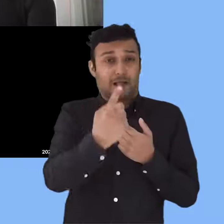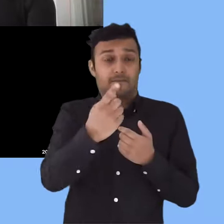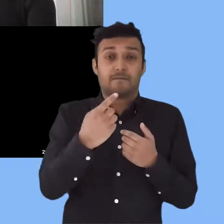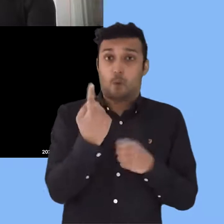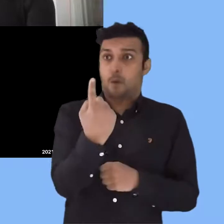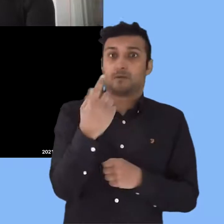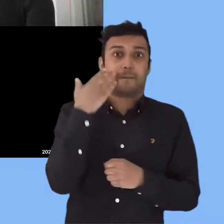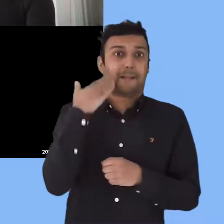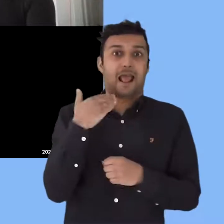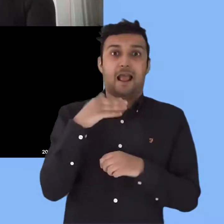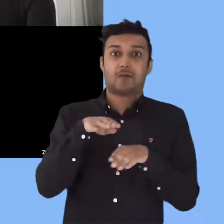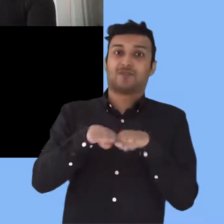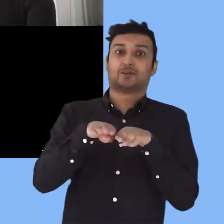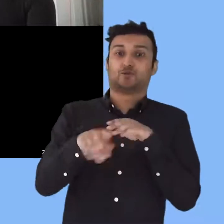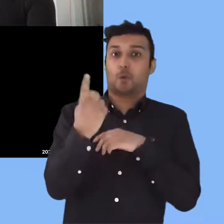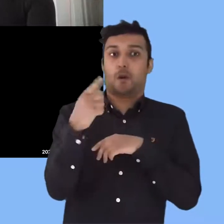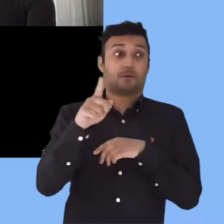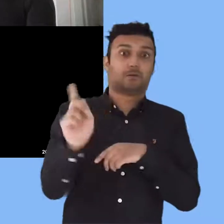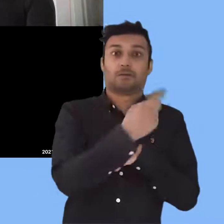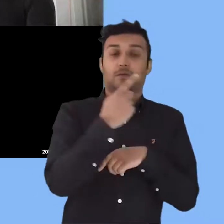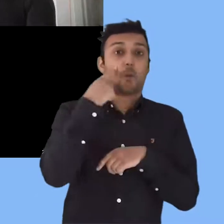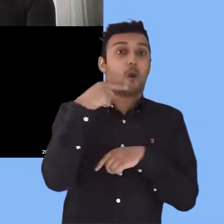of advice do you have for me?